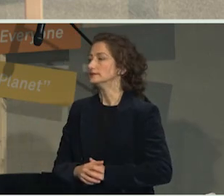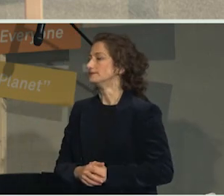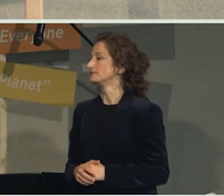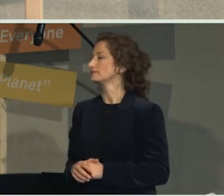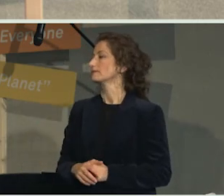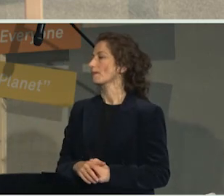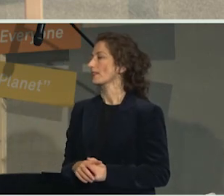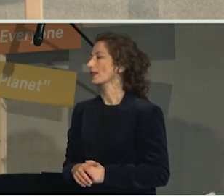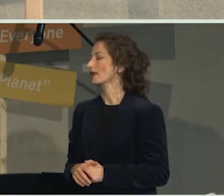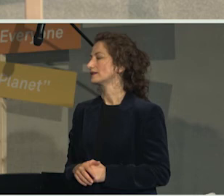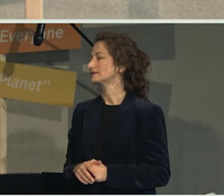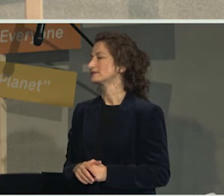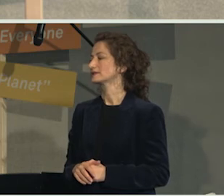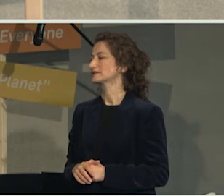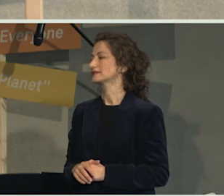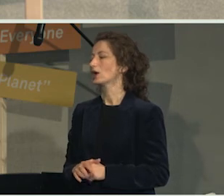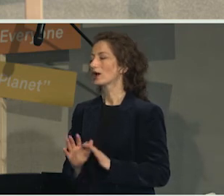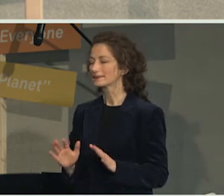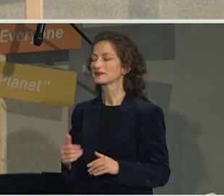that kind of thing again,